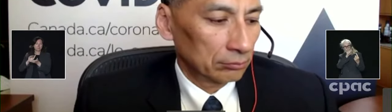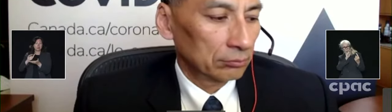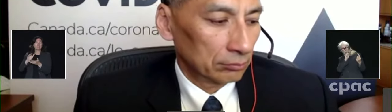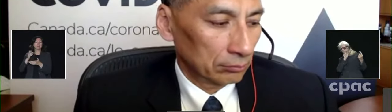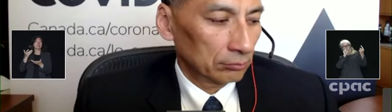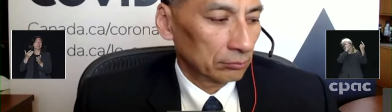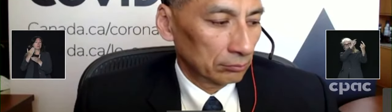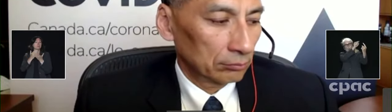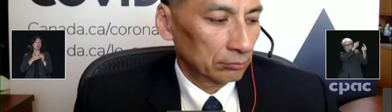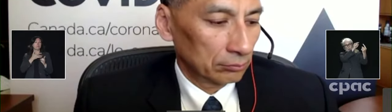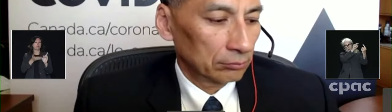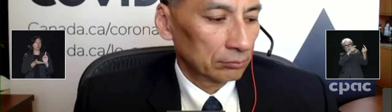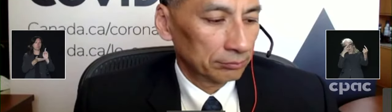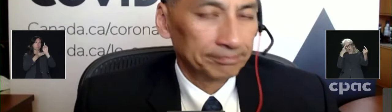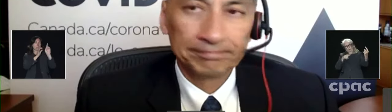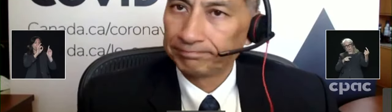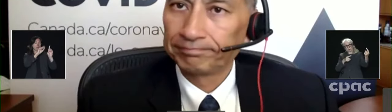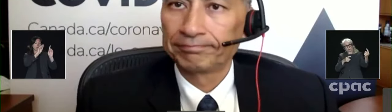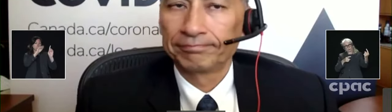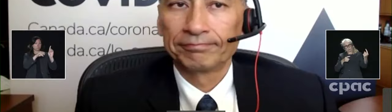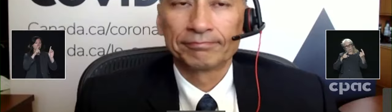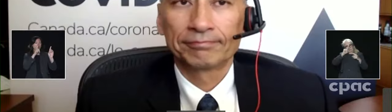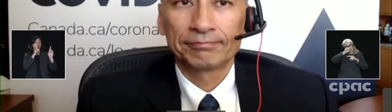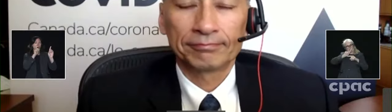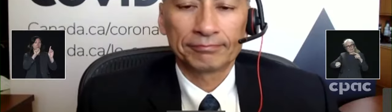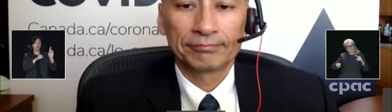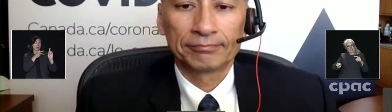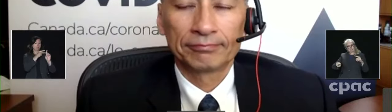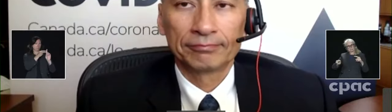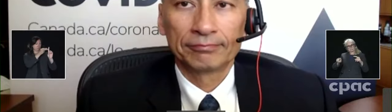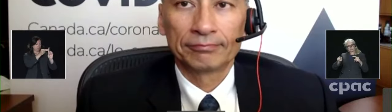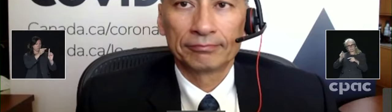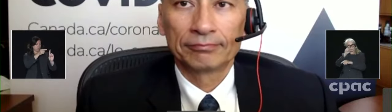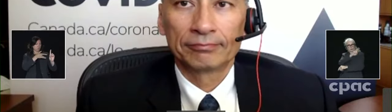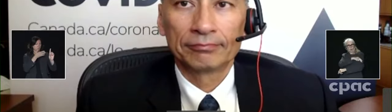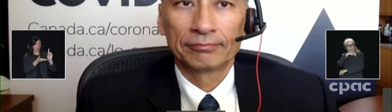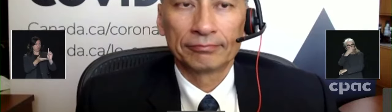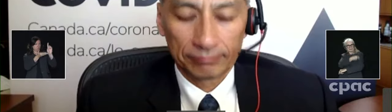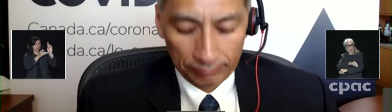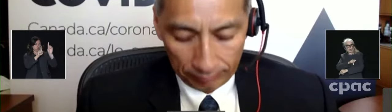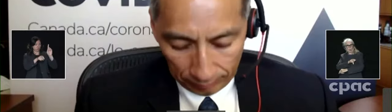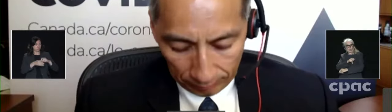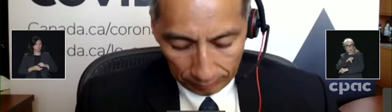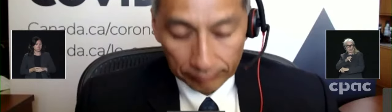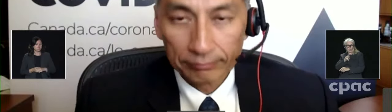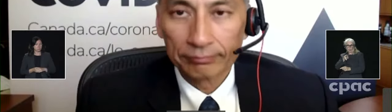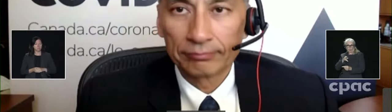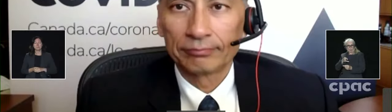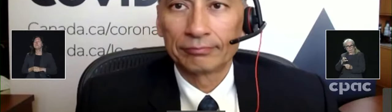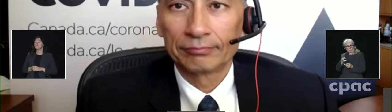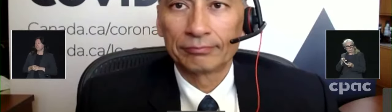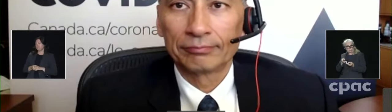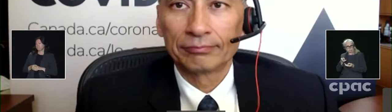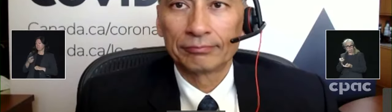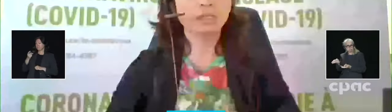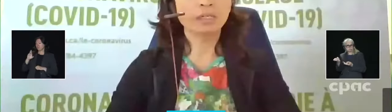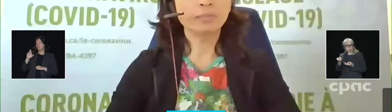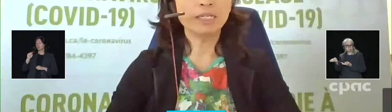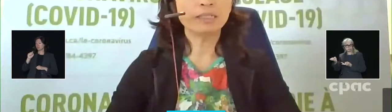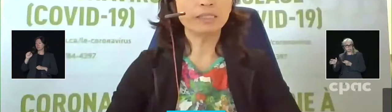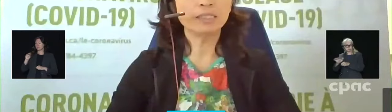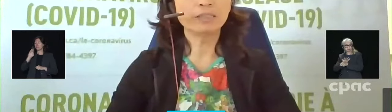saying 90% is what's needed among eligible people. Mm-hmm. Yeah, and as you can